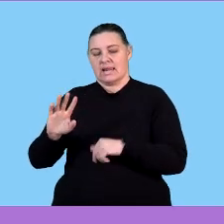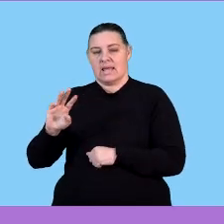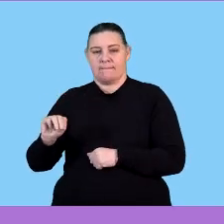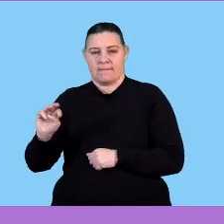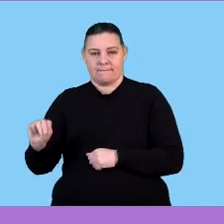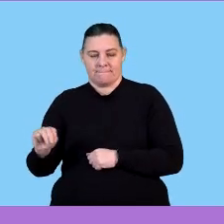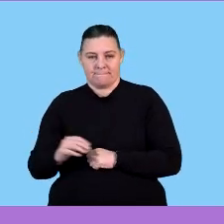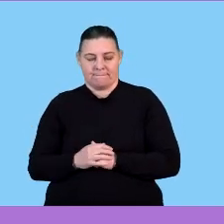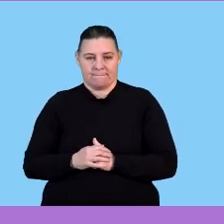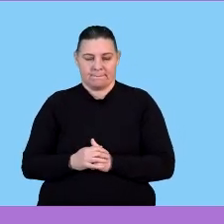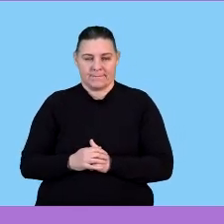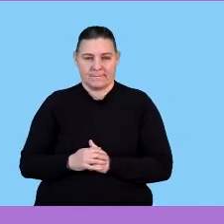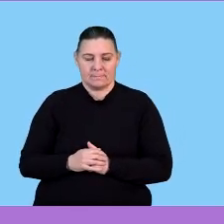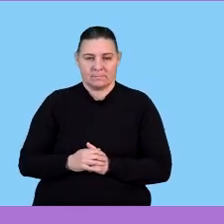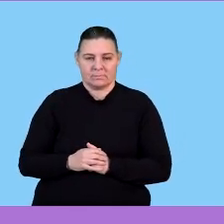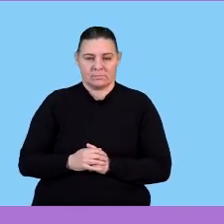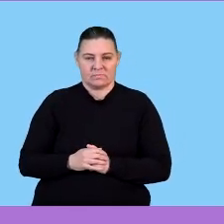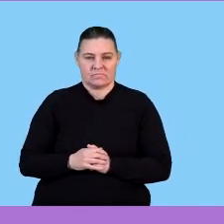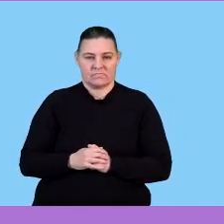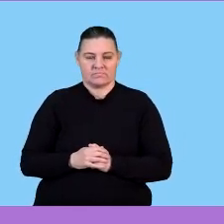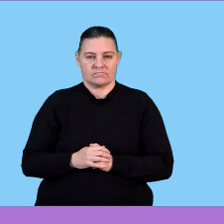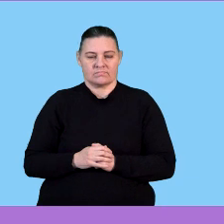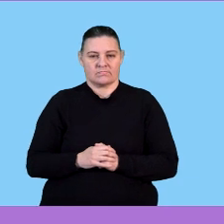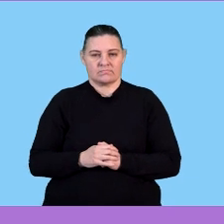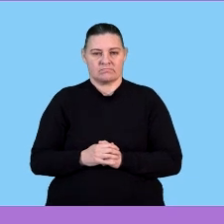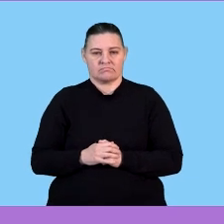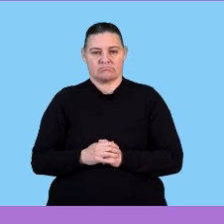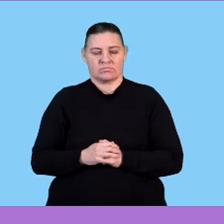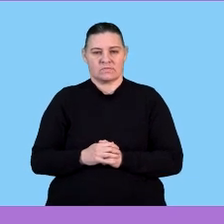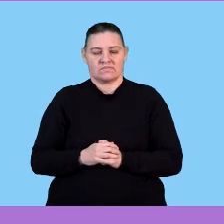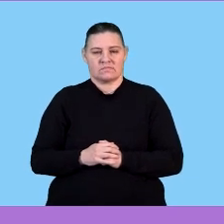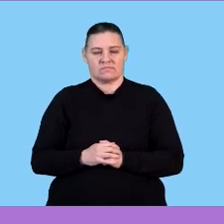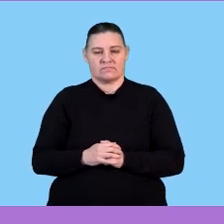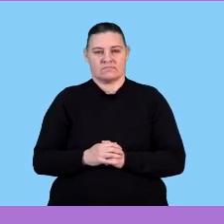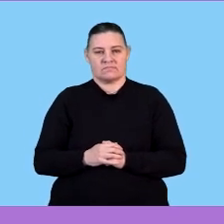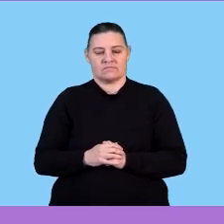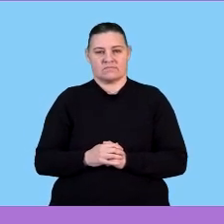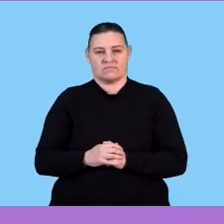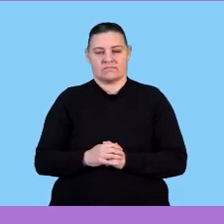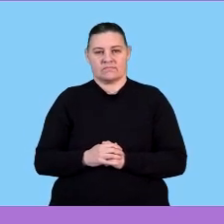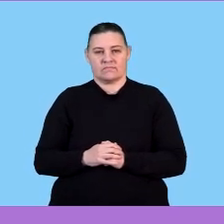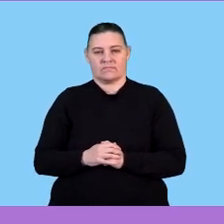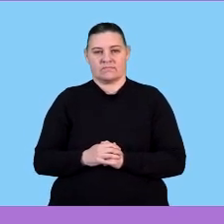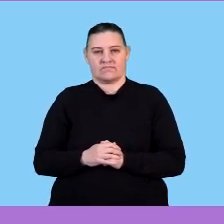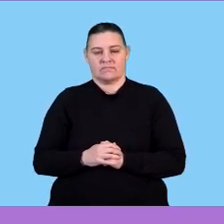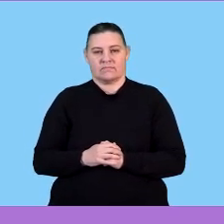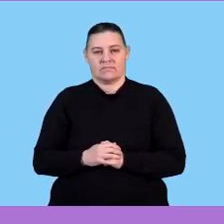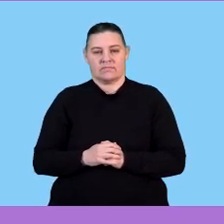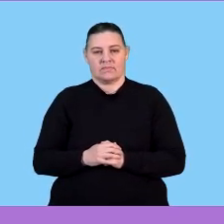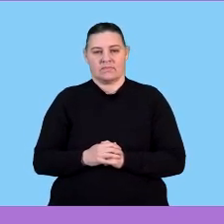centimeter is equivalent to 10 millimeters.